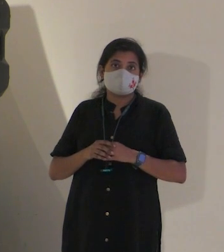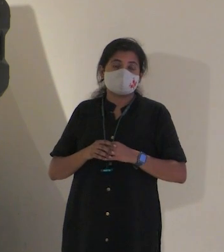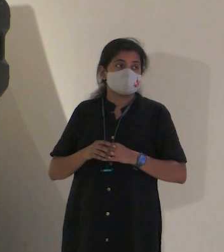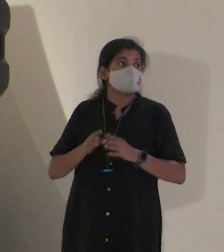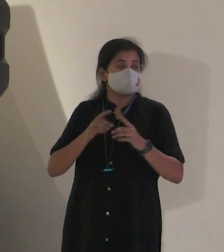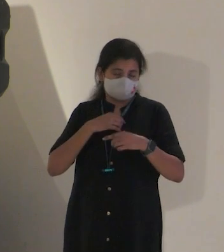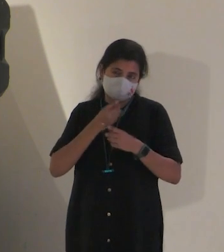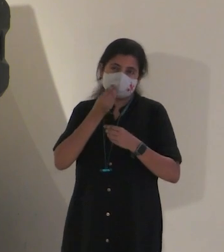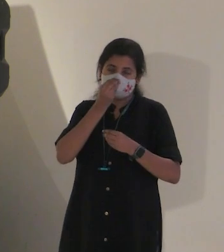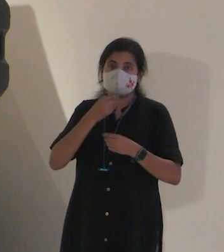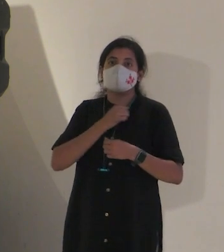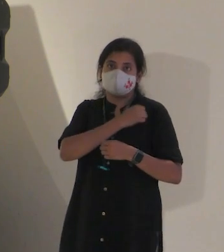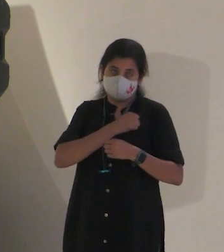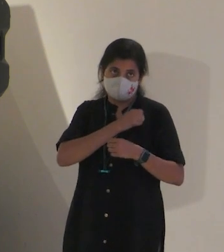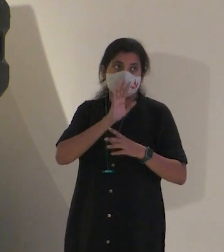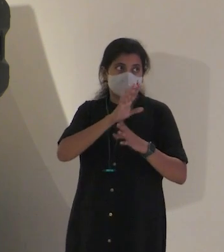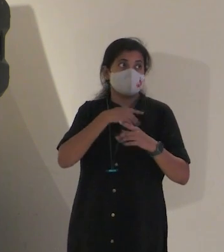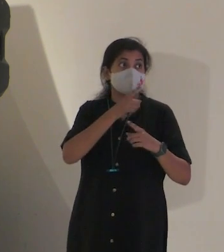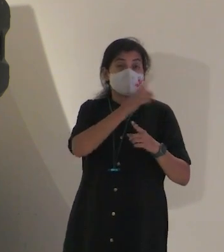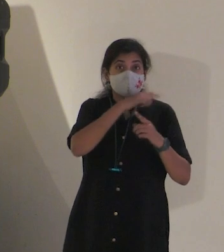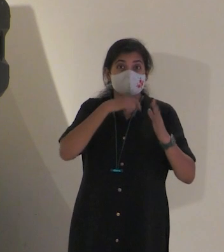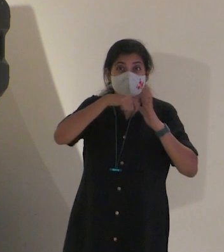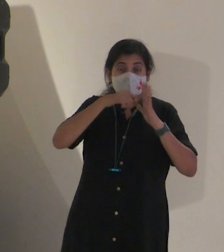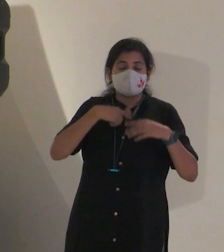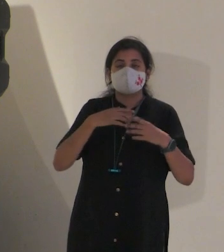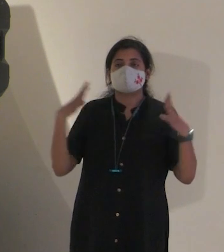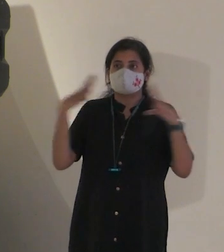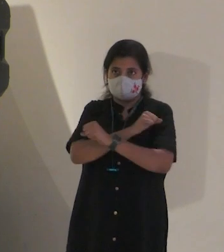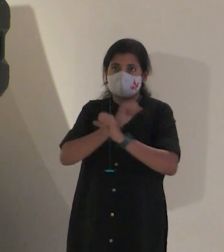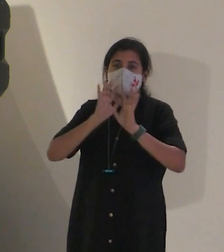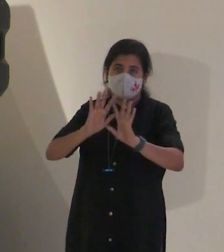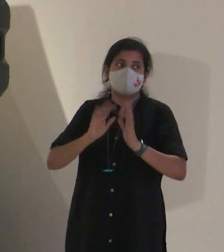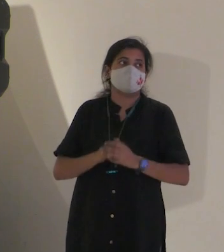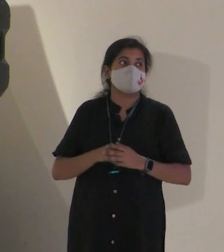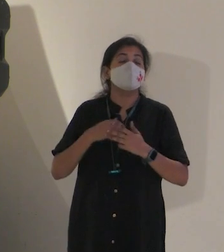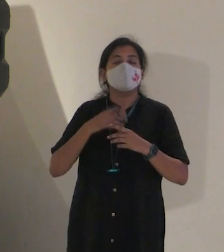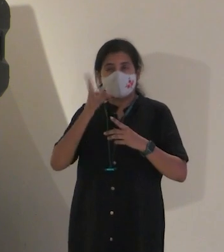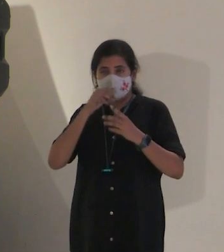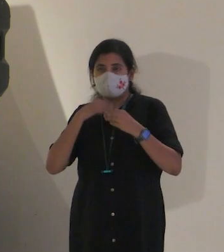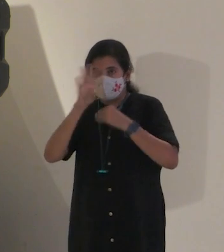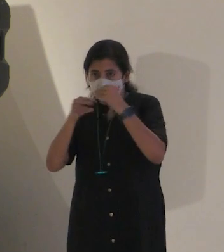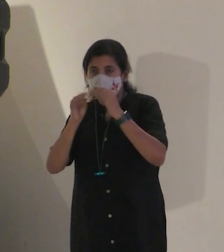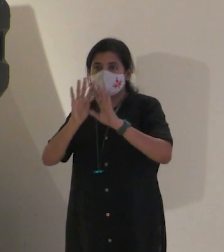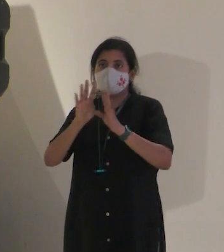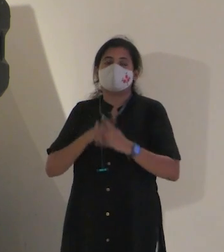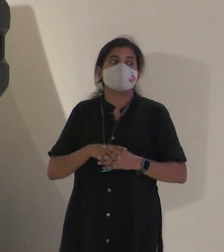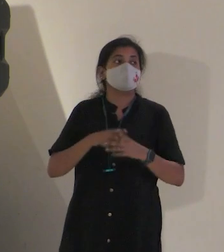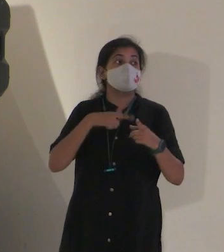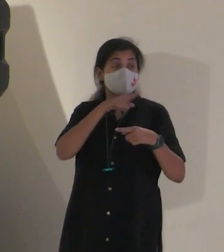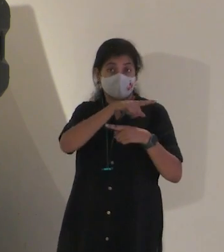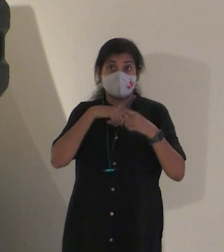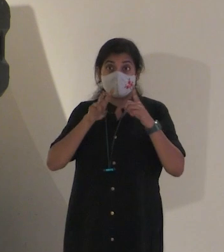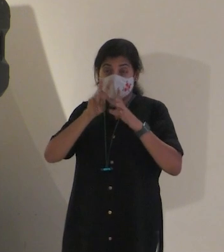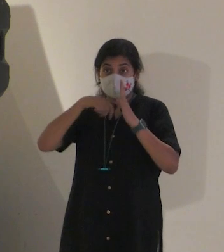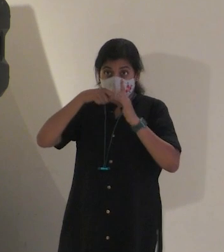sorry you couldn't see the video on the grindmill songs, but now here's again another thing. The grindmill songs originated in